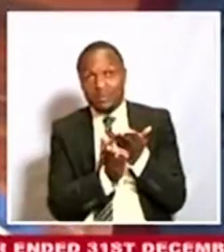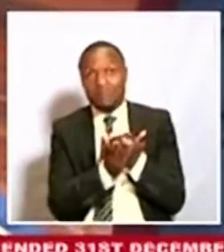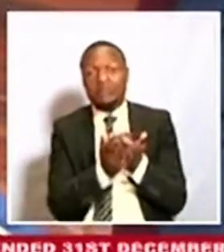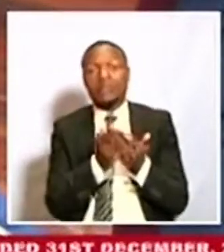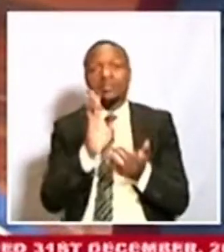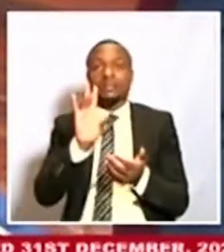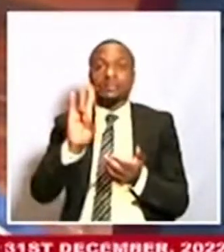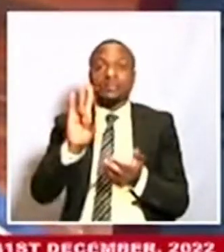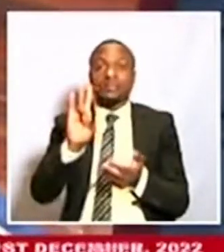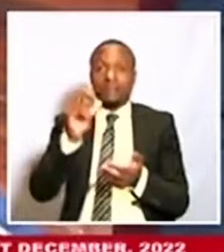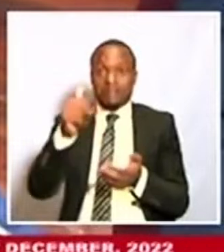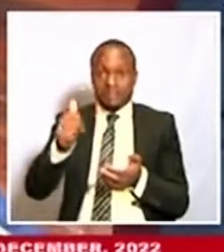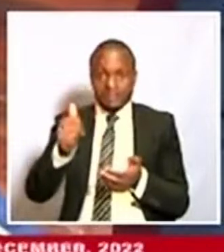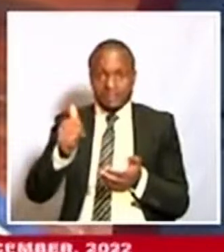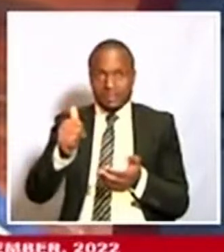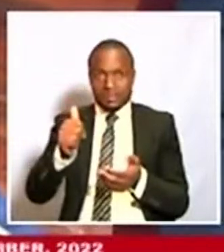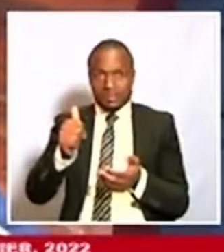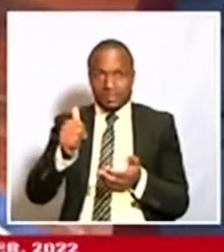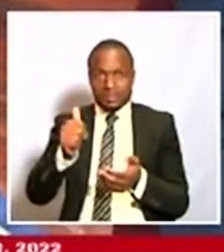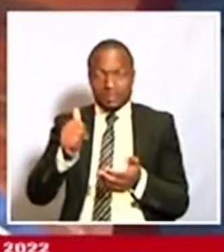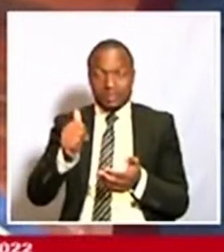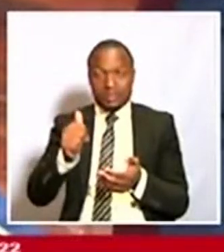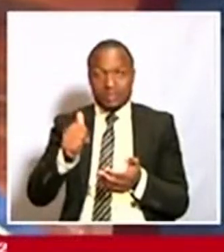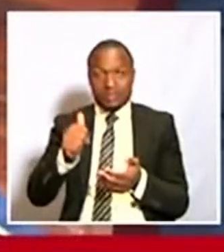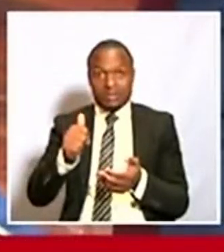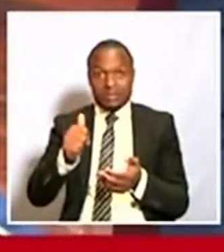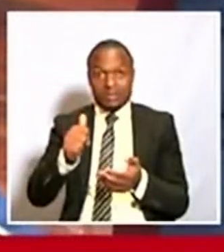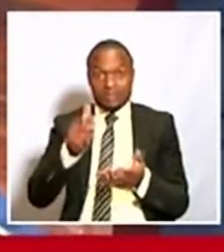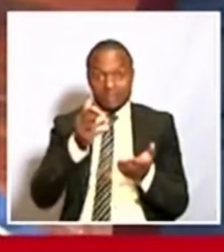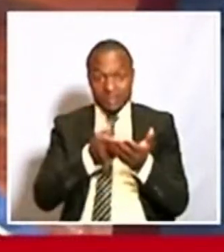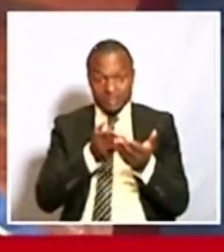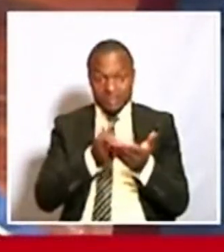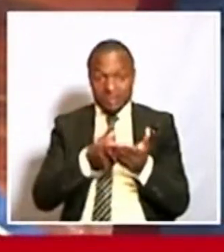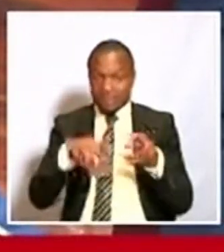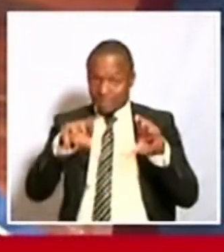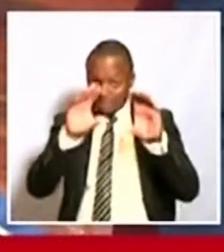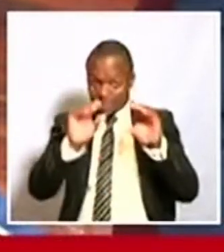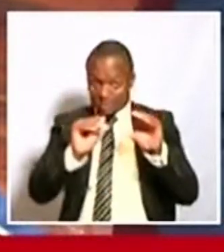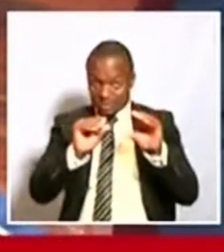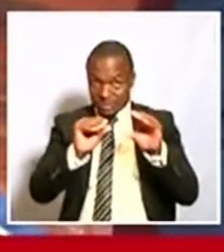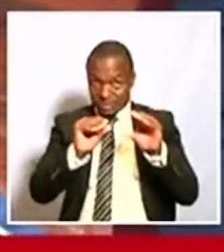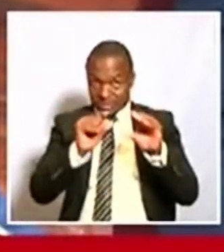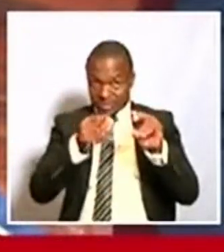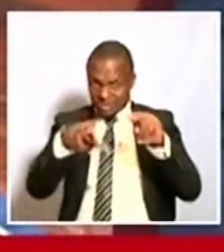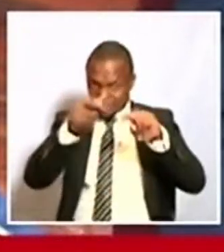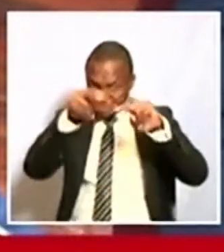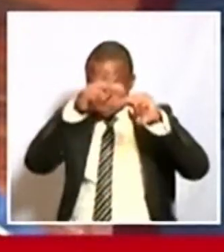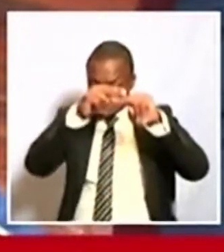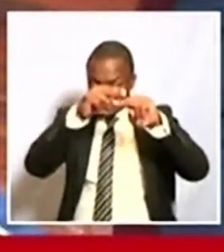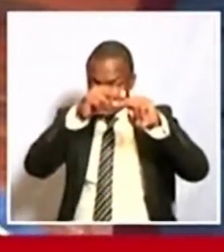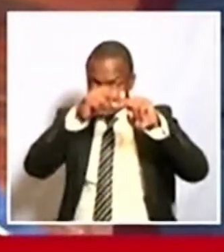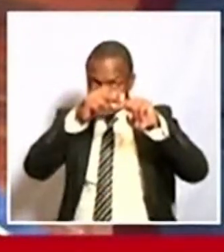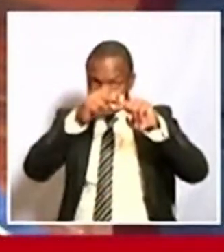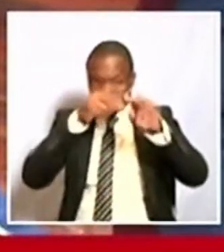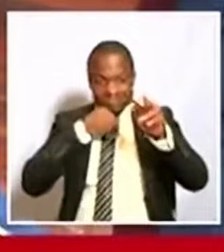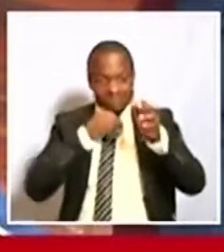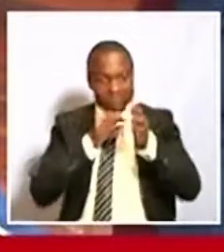7A. Further, the revolving account accrues an interest of 3% per annum, as